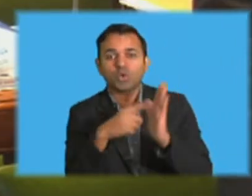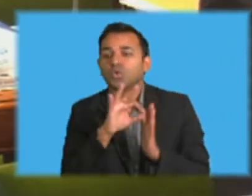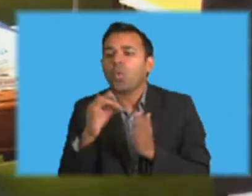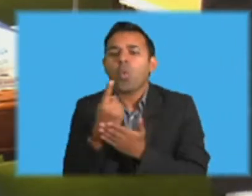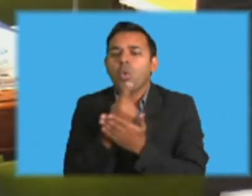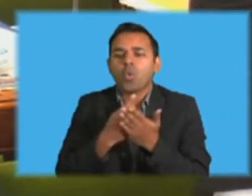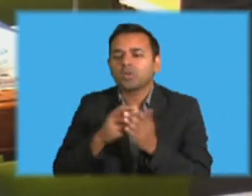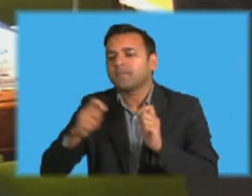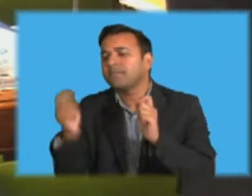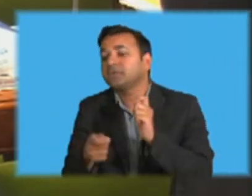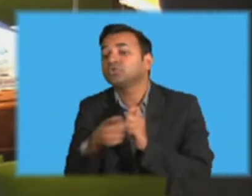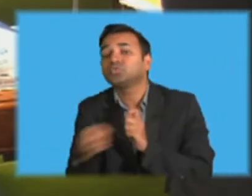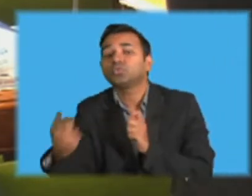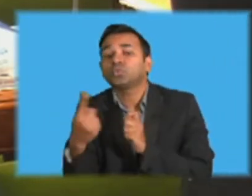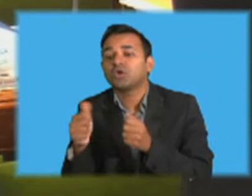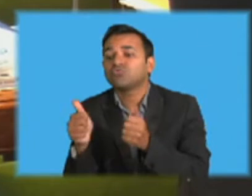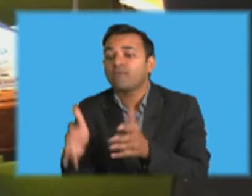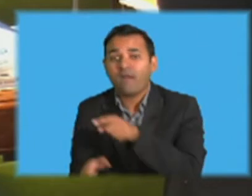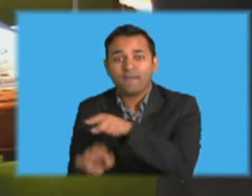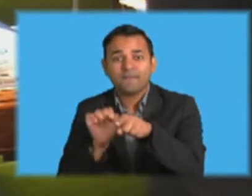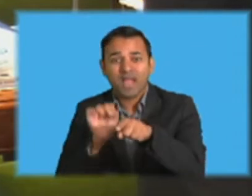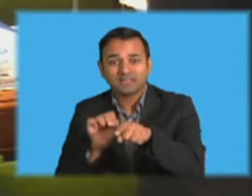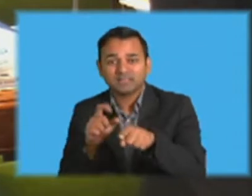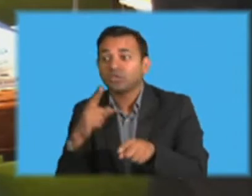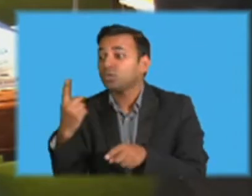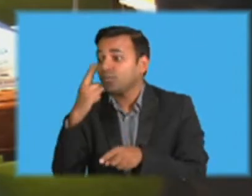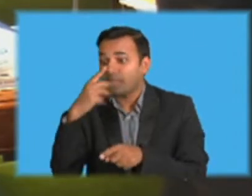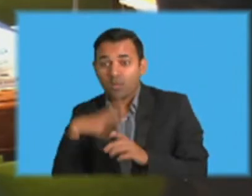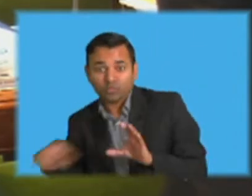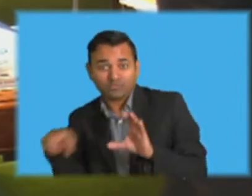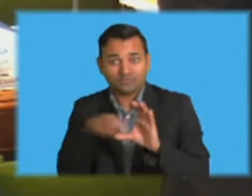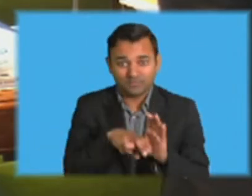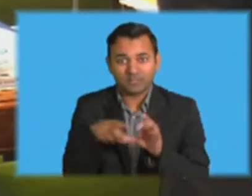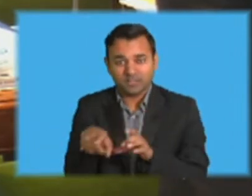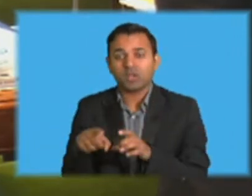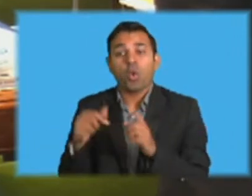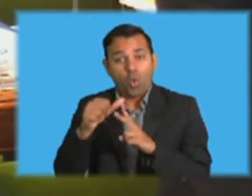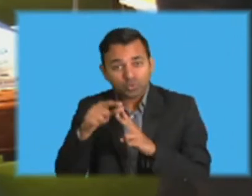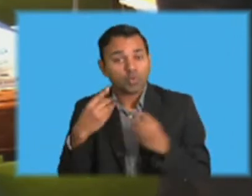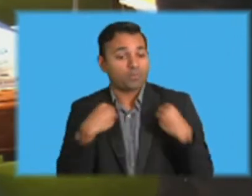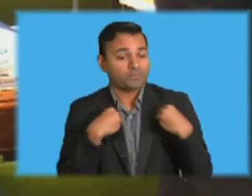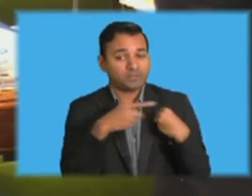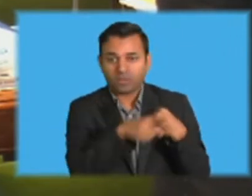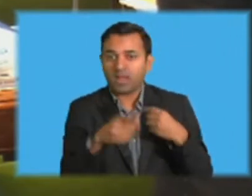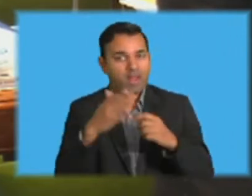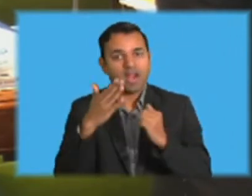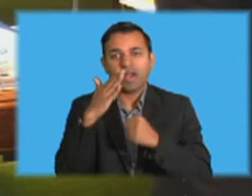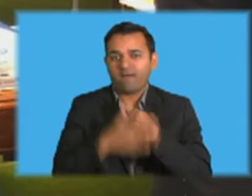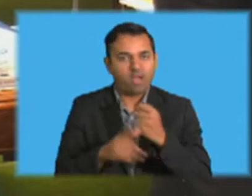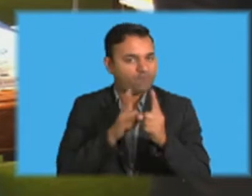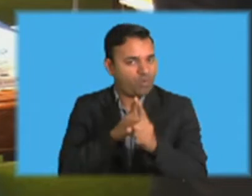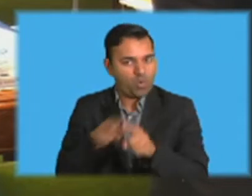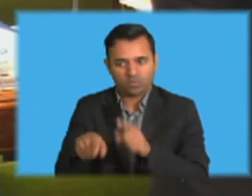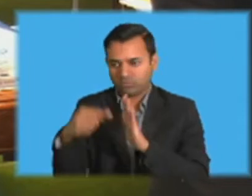also travelling passengers and also bus operators who, for example, do not comply with certain requirements as provided for under the